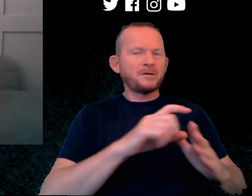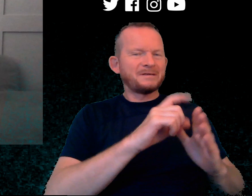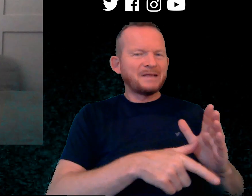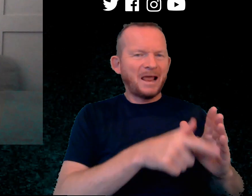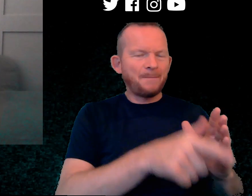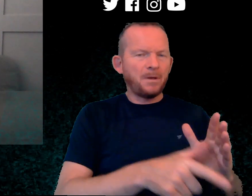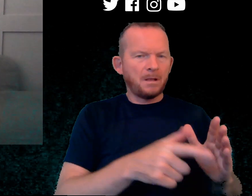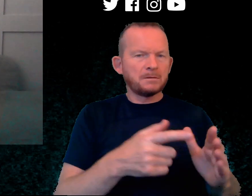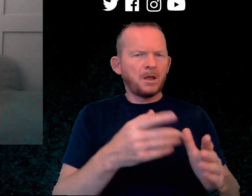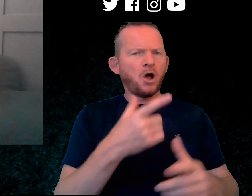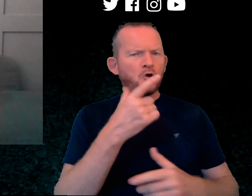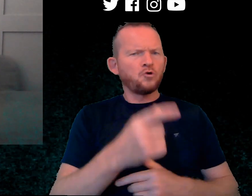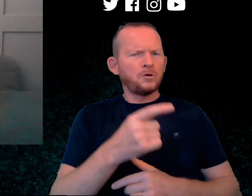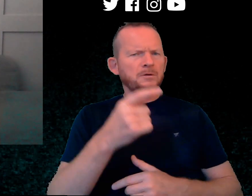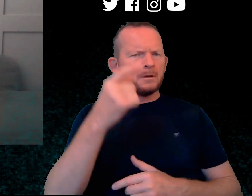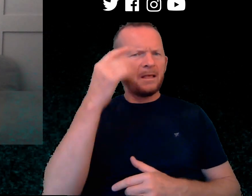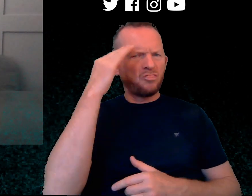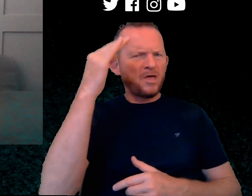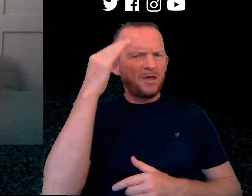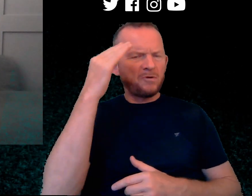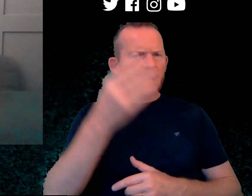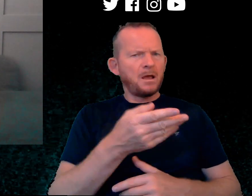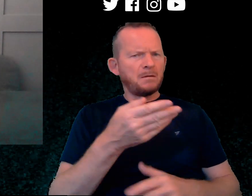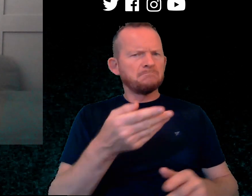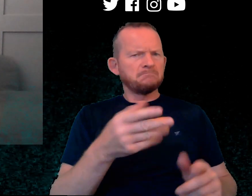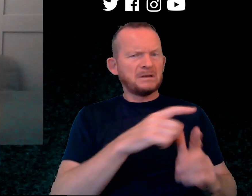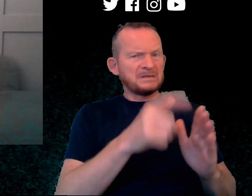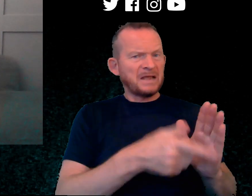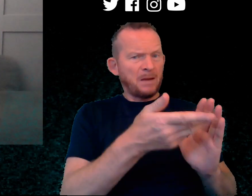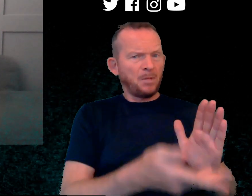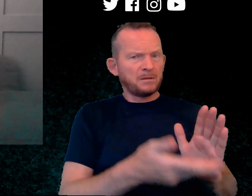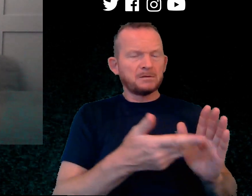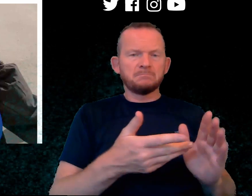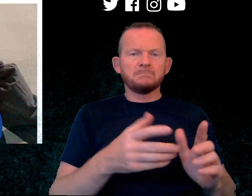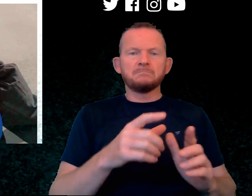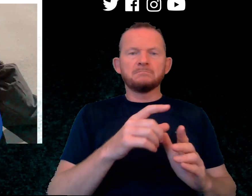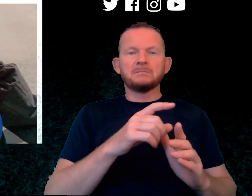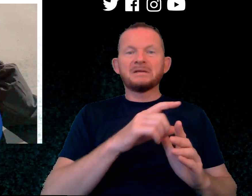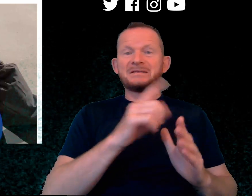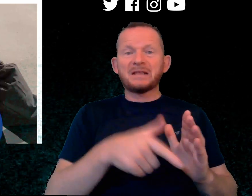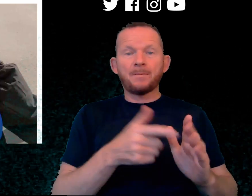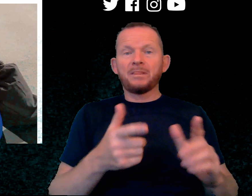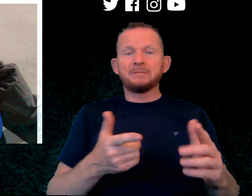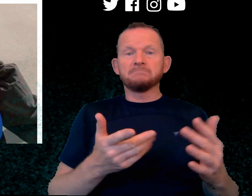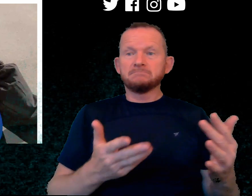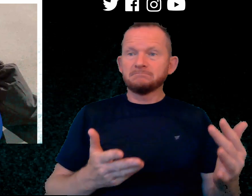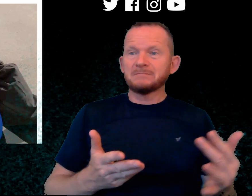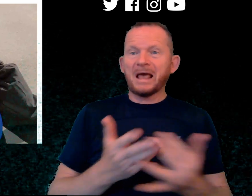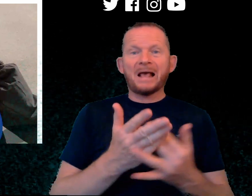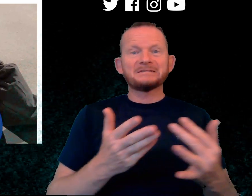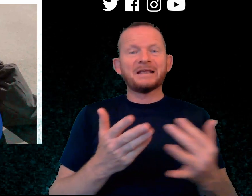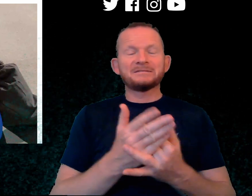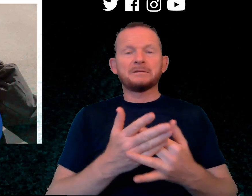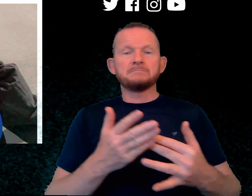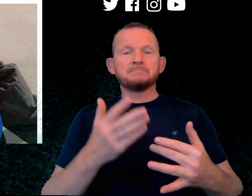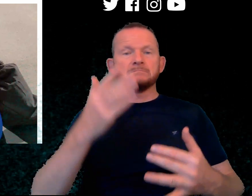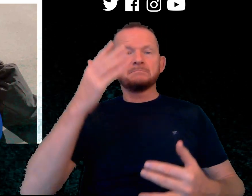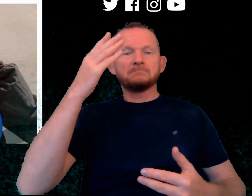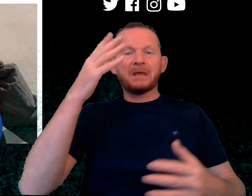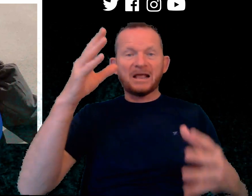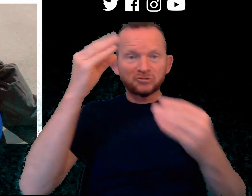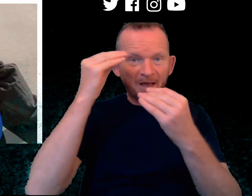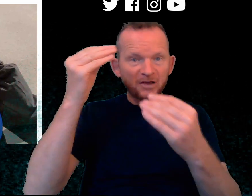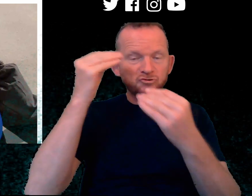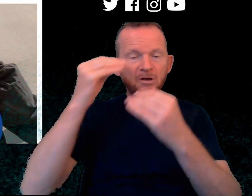those considered non-disabled, could in theory be disabled. People may be disabled from accessing certain educational